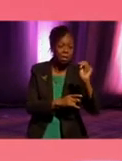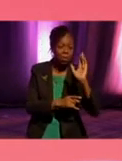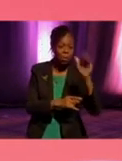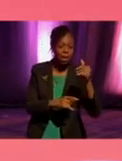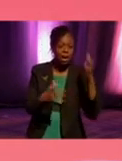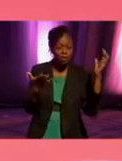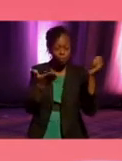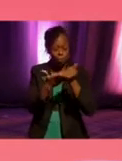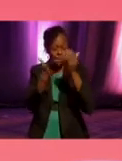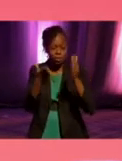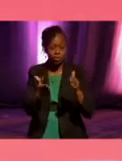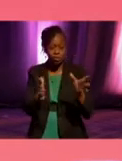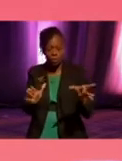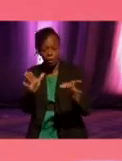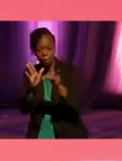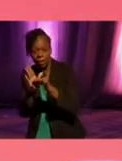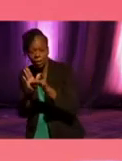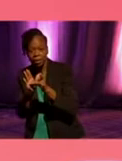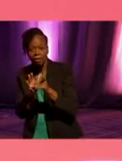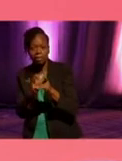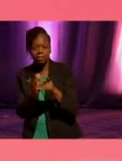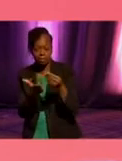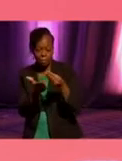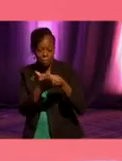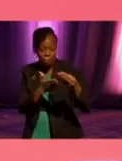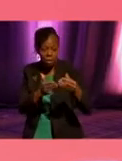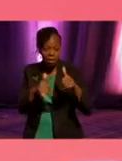There will be cash prizes awarded.